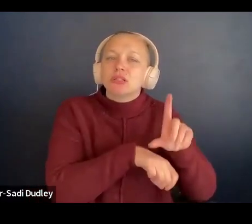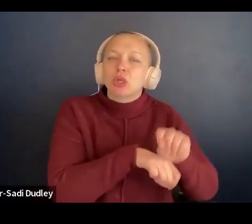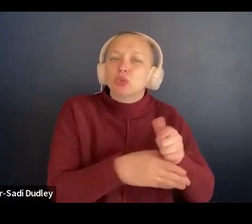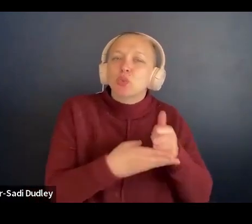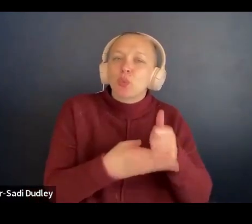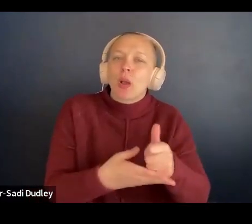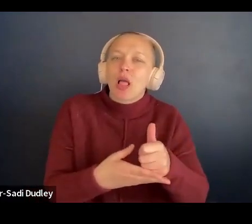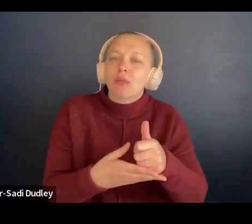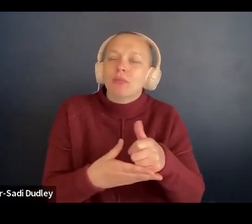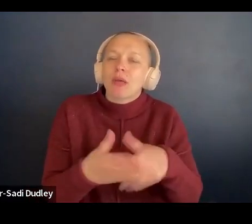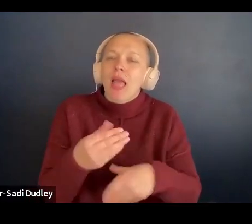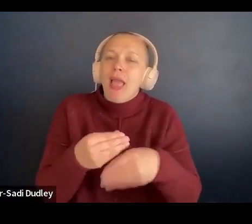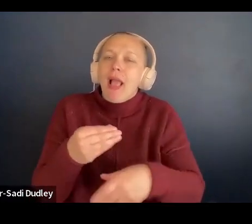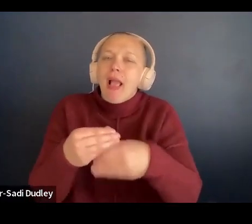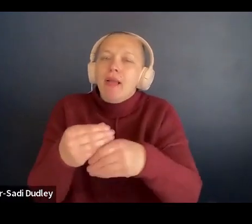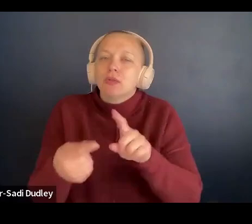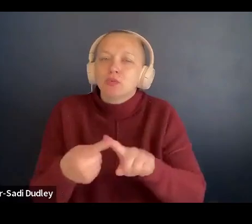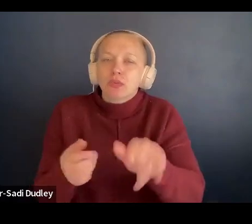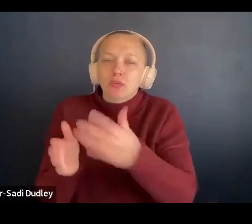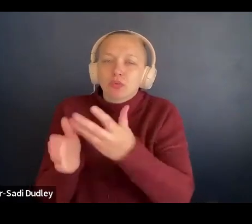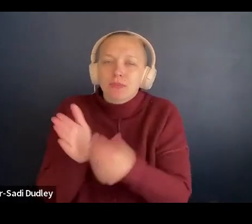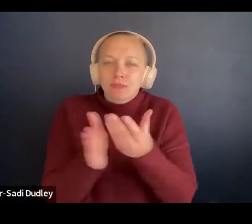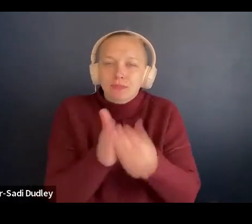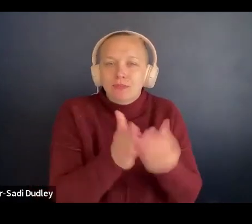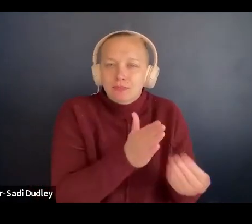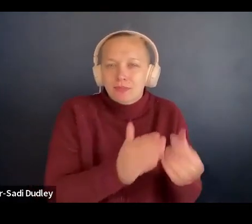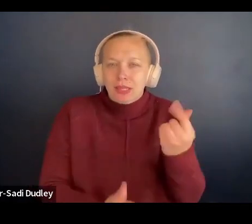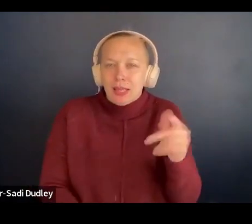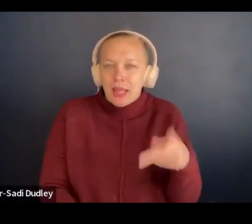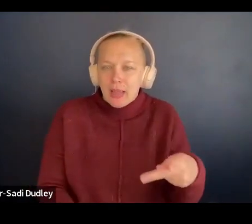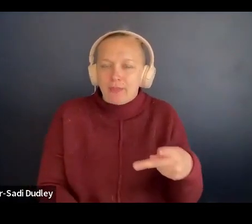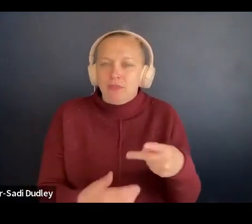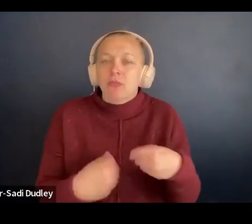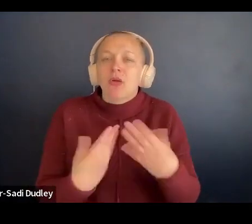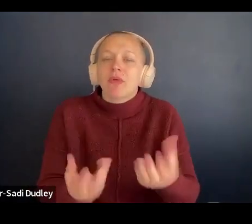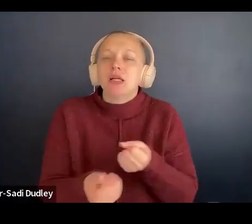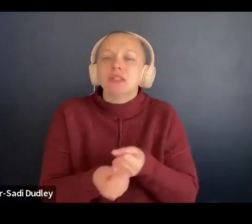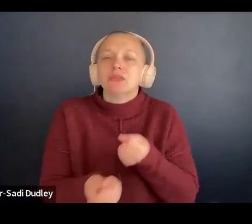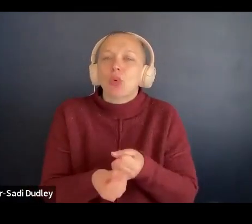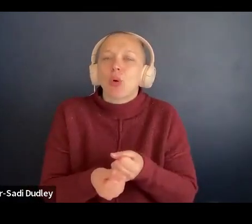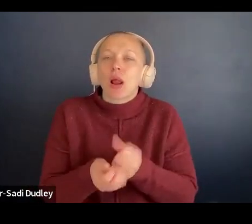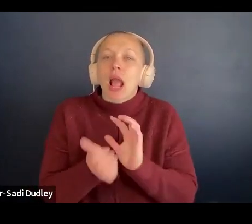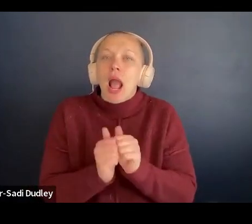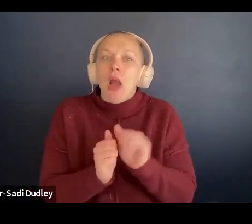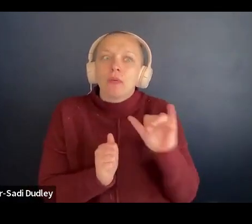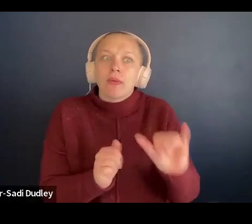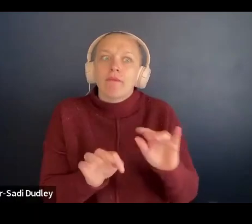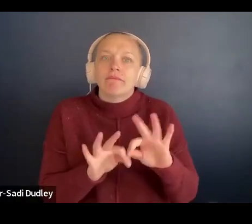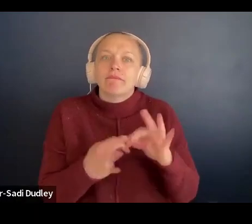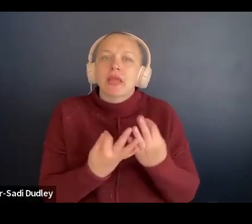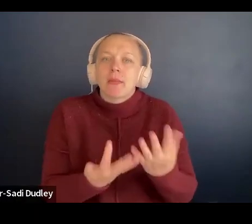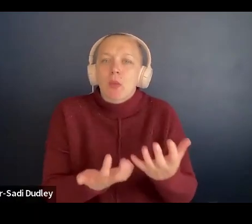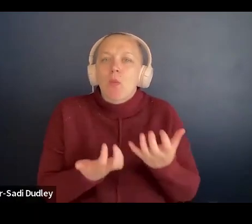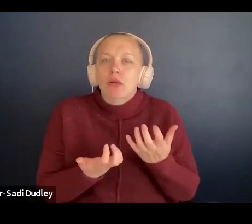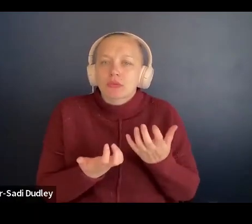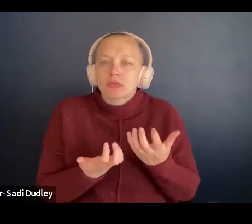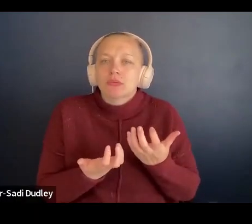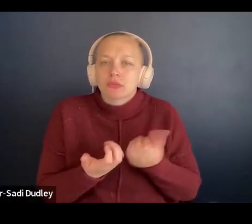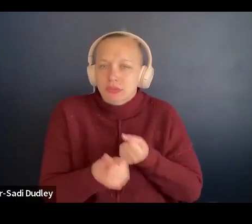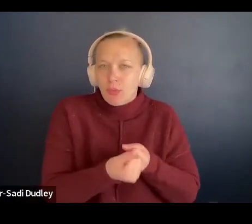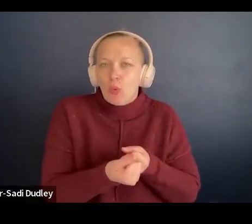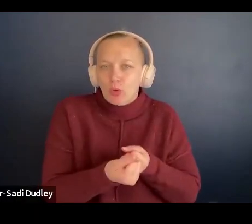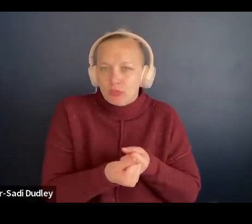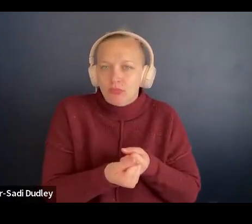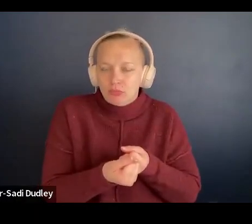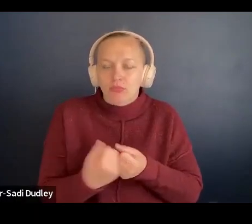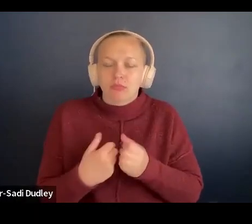and provide support in whatever way the family would like.